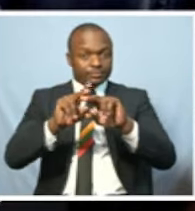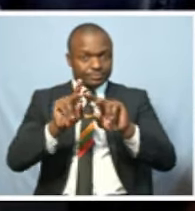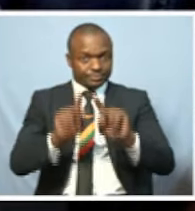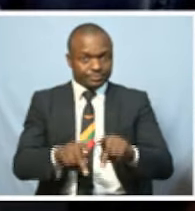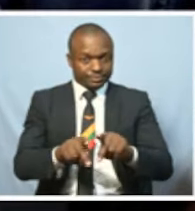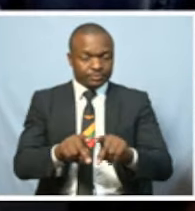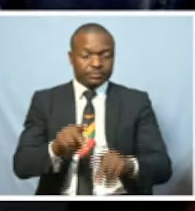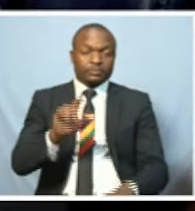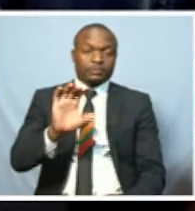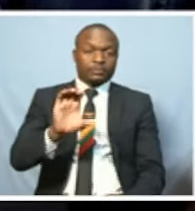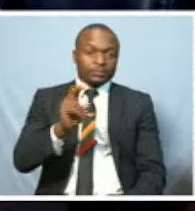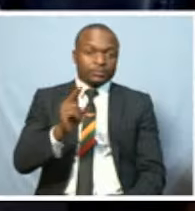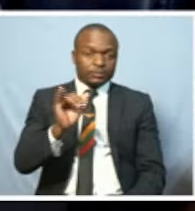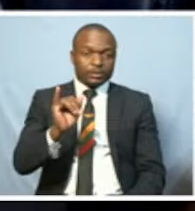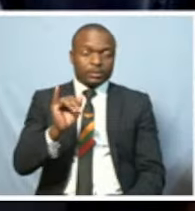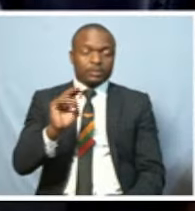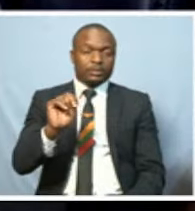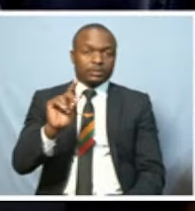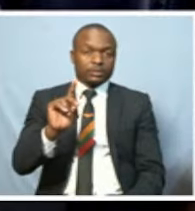Chandema